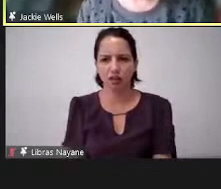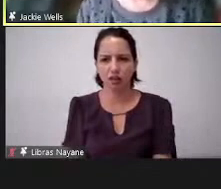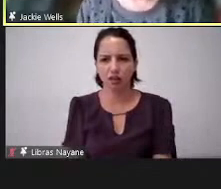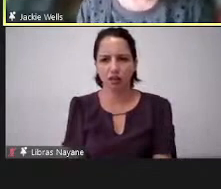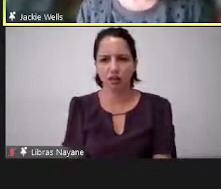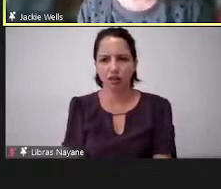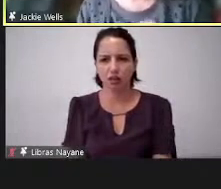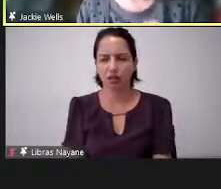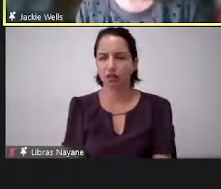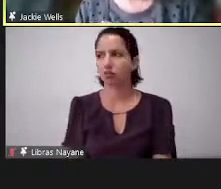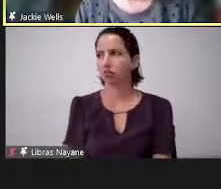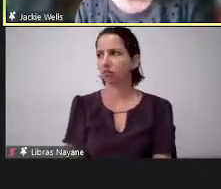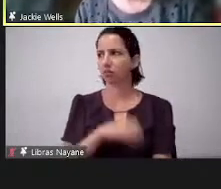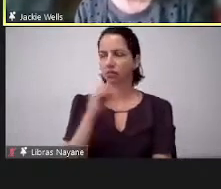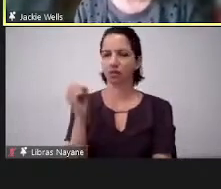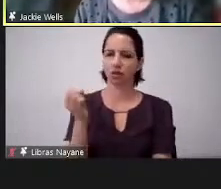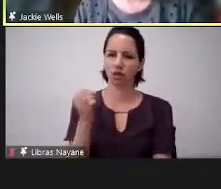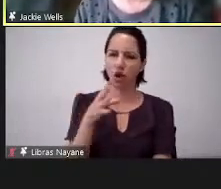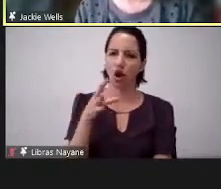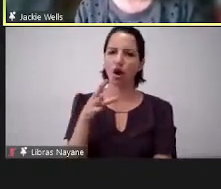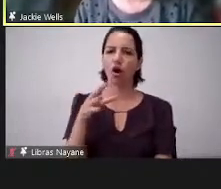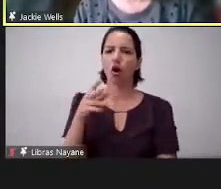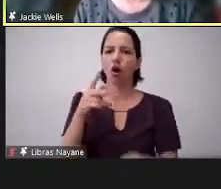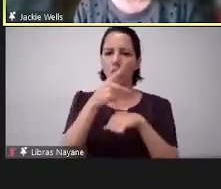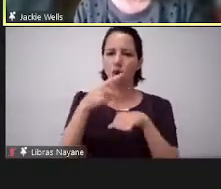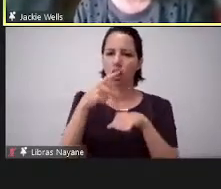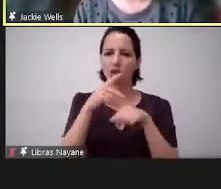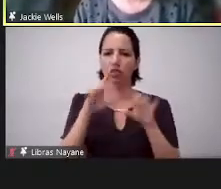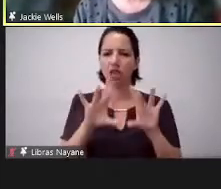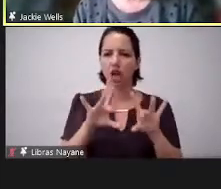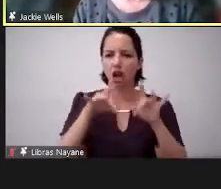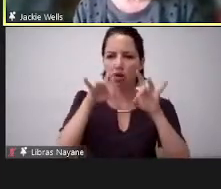in Australia, although there are really very important